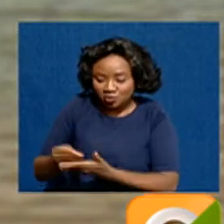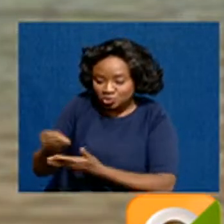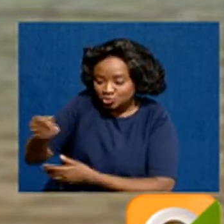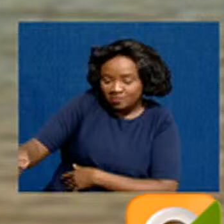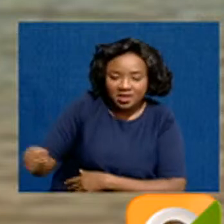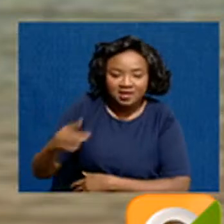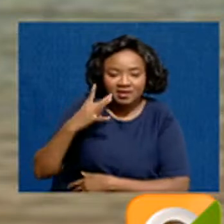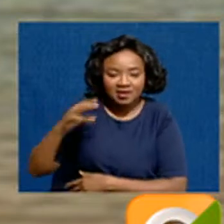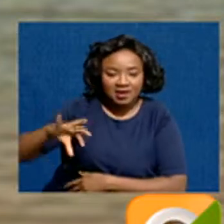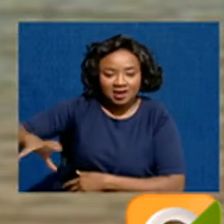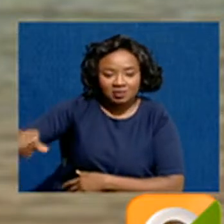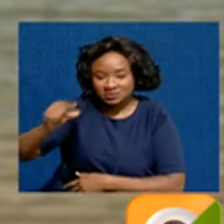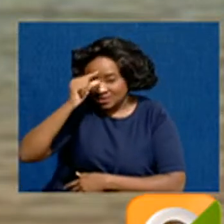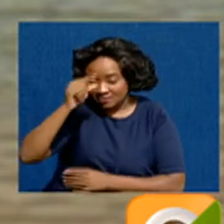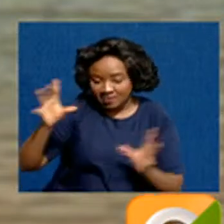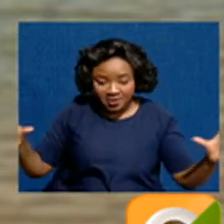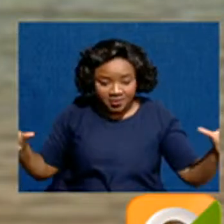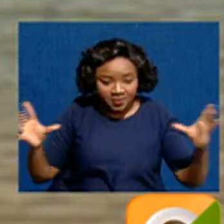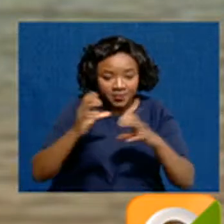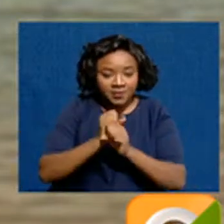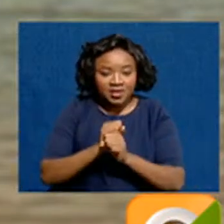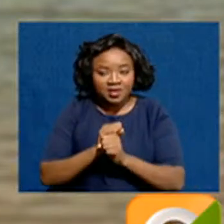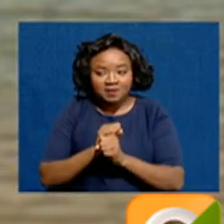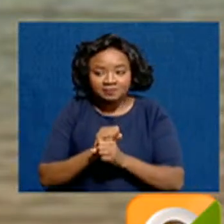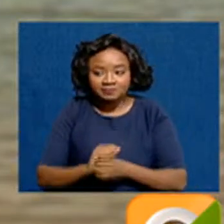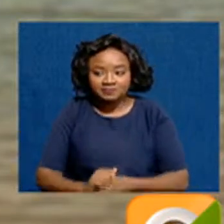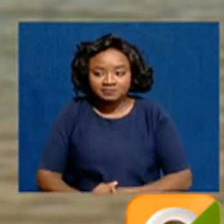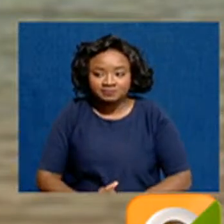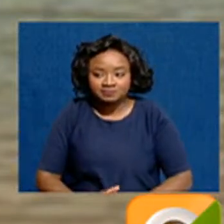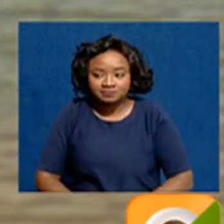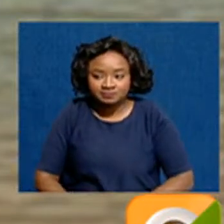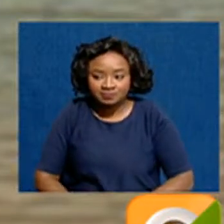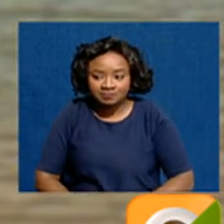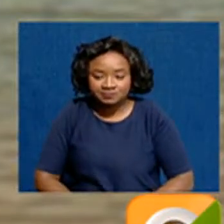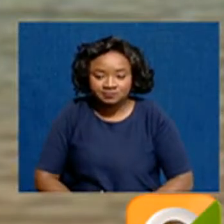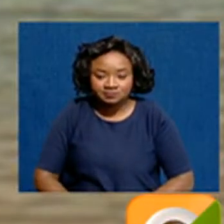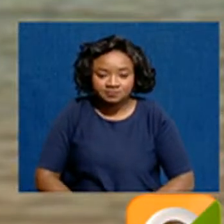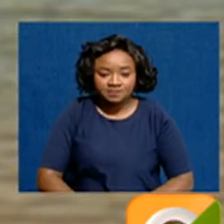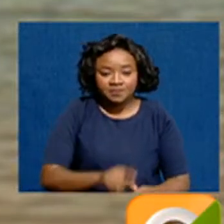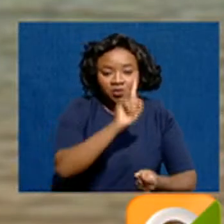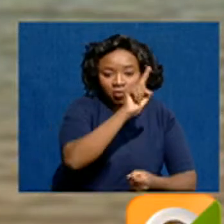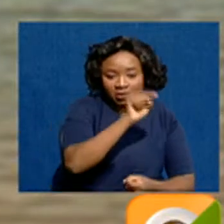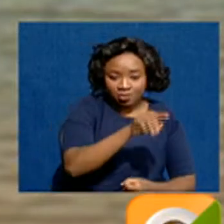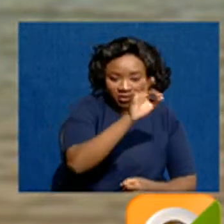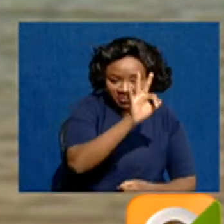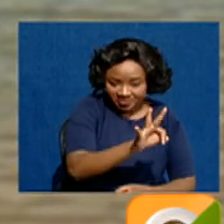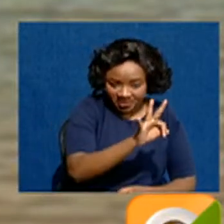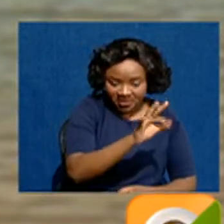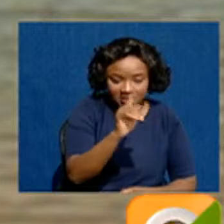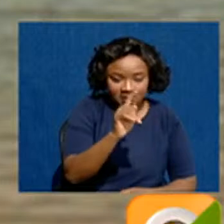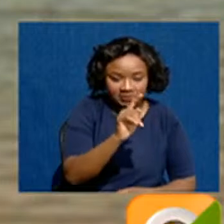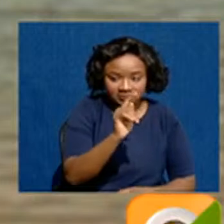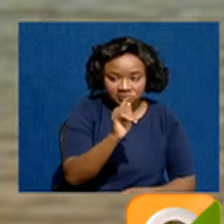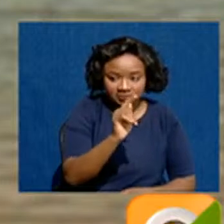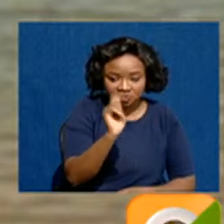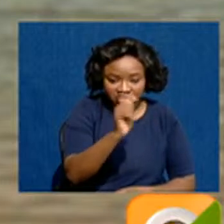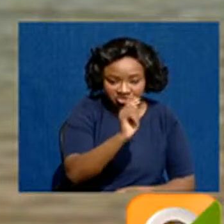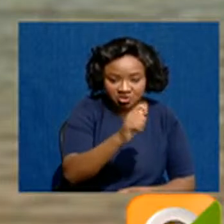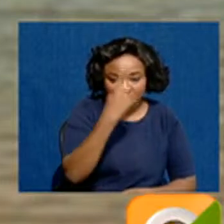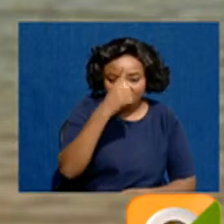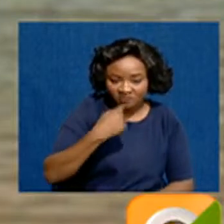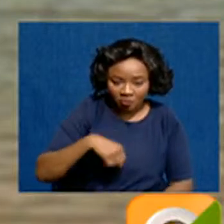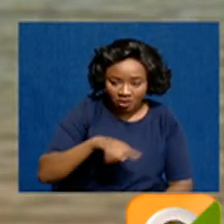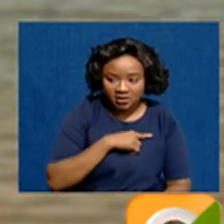3 trillion. It was the first answer was 1.3 trillion is for us